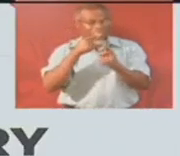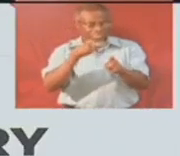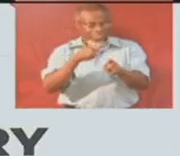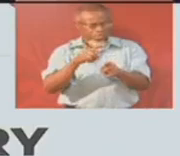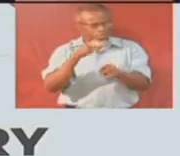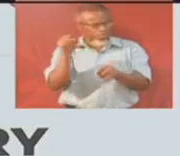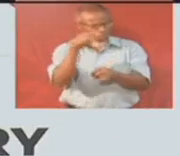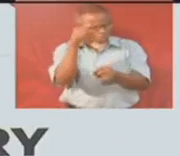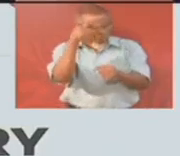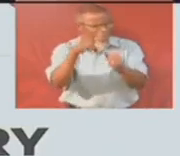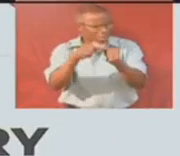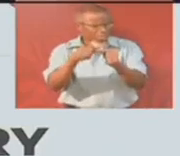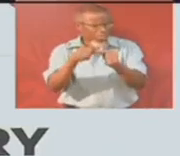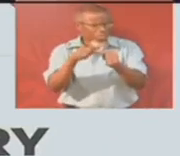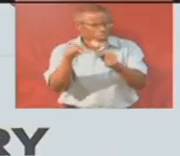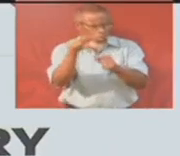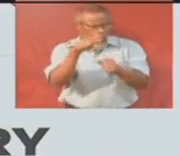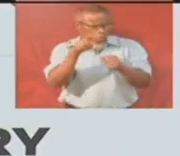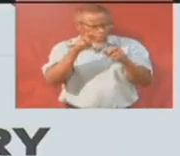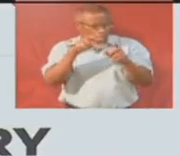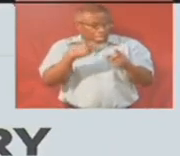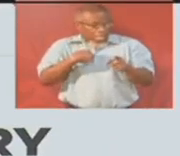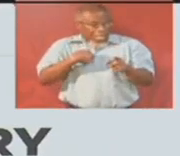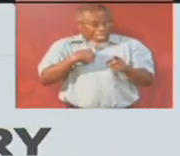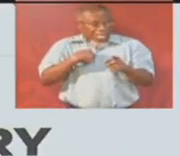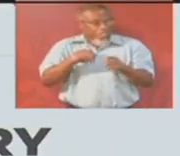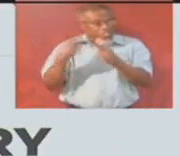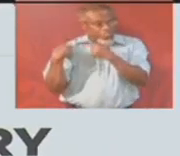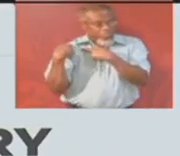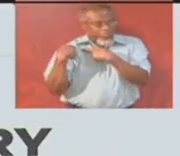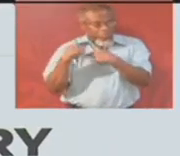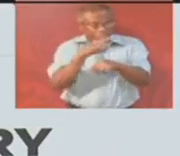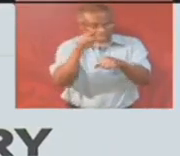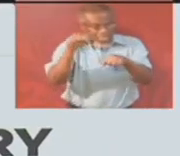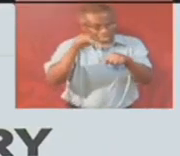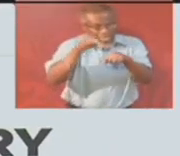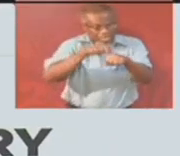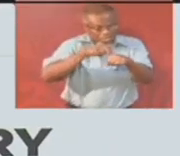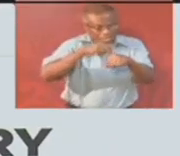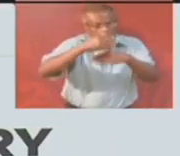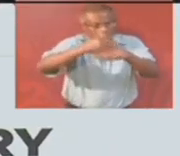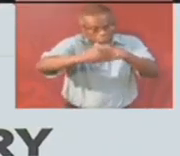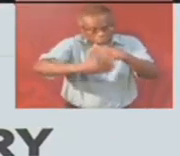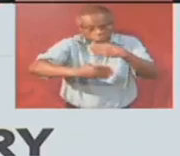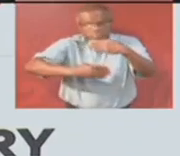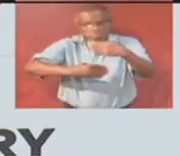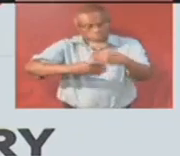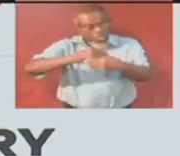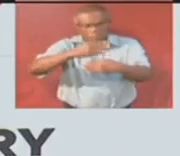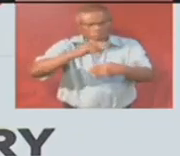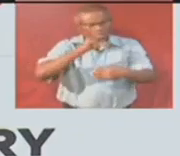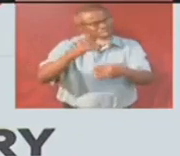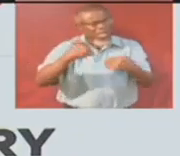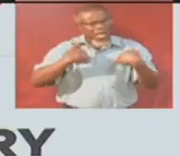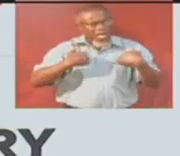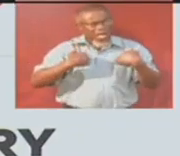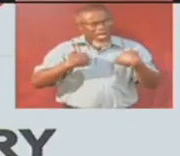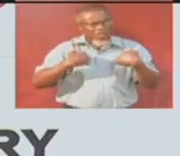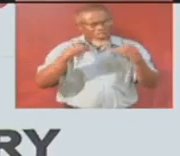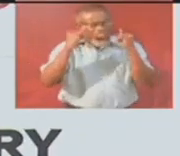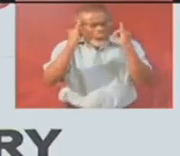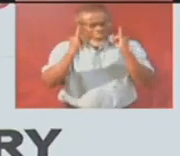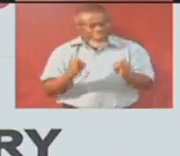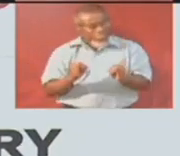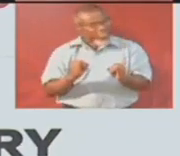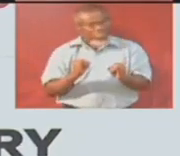I manage the national rollout. I wouldn't have individual information of